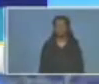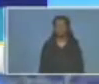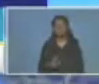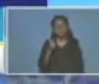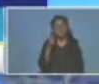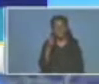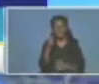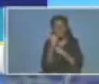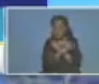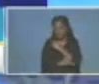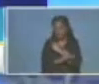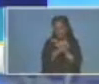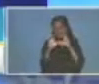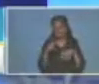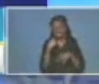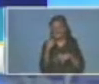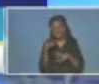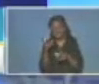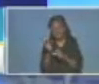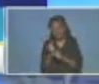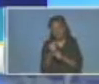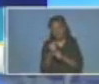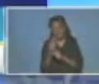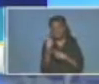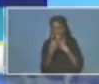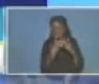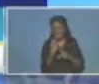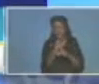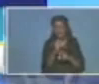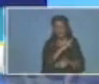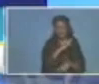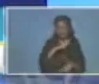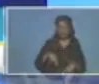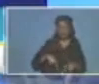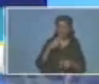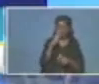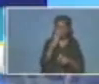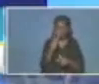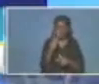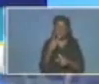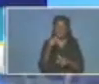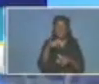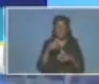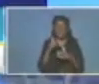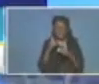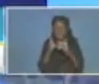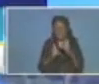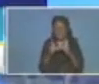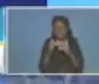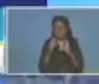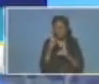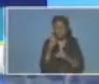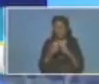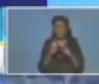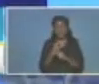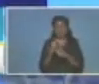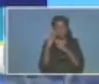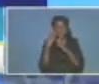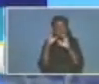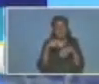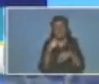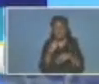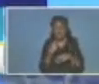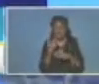Few countries can say they got a visit from royals twice in less than a year, but the Bahamas certainly can. And tonight, their royal highnesses